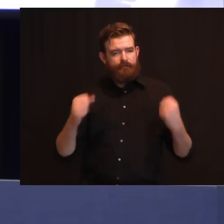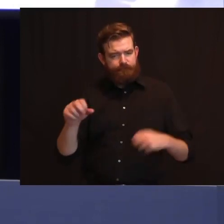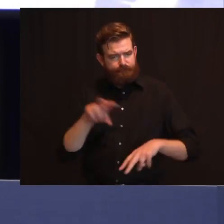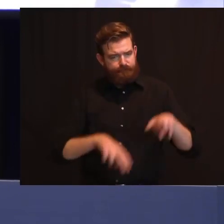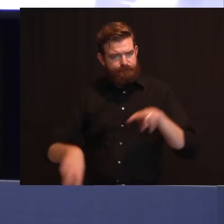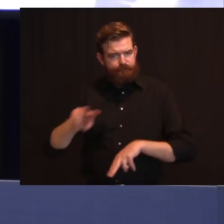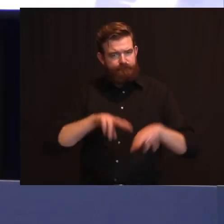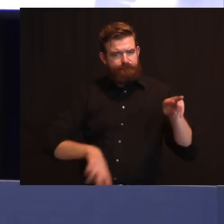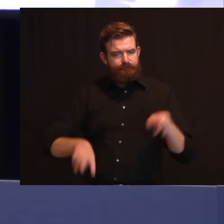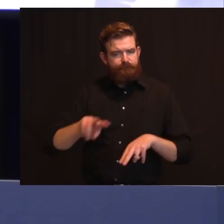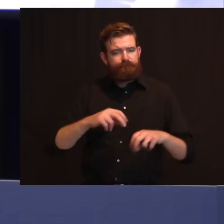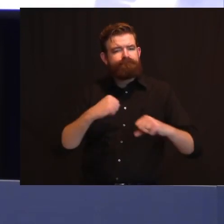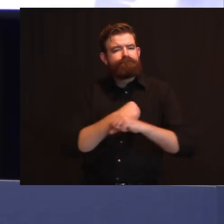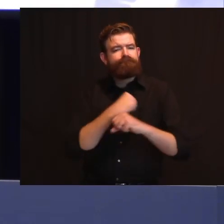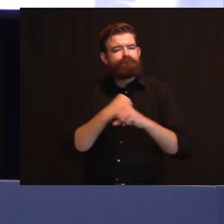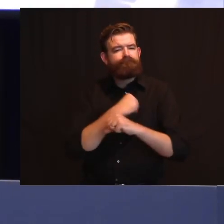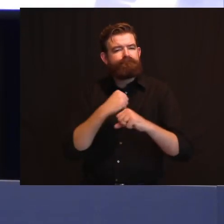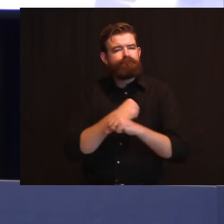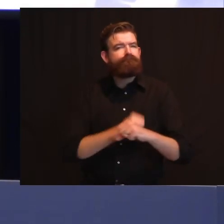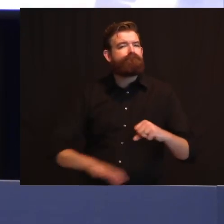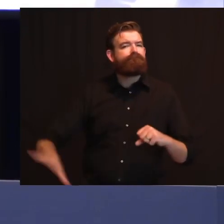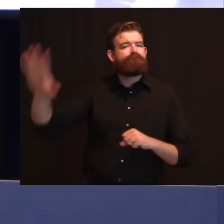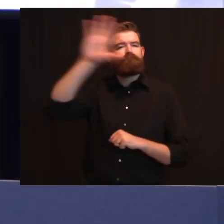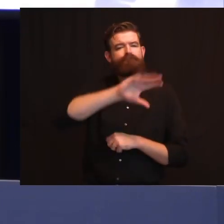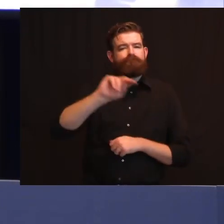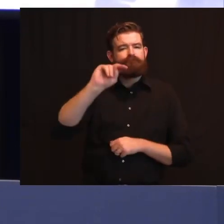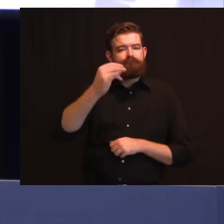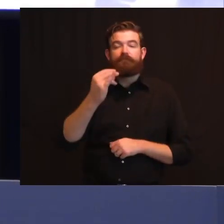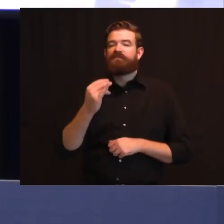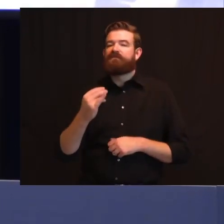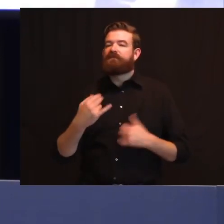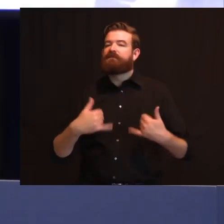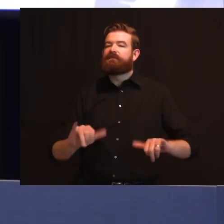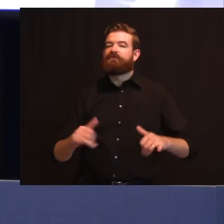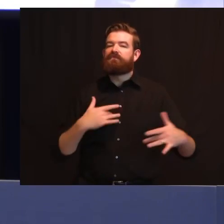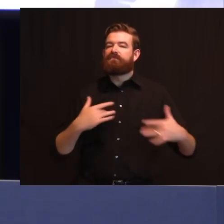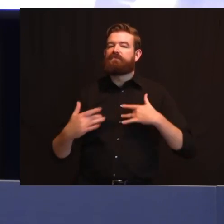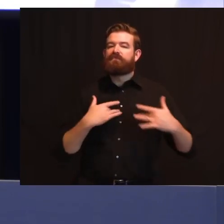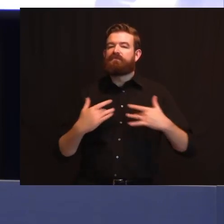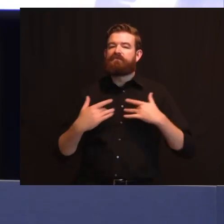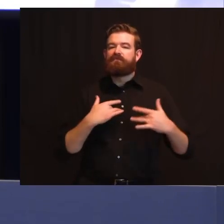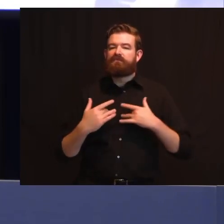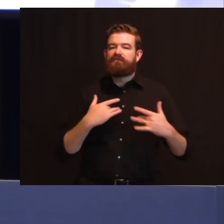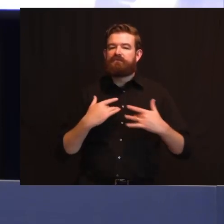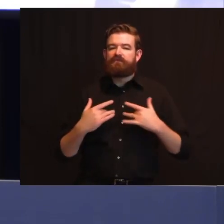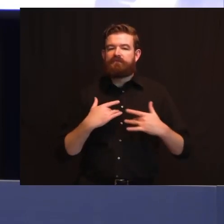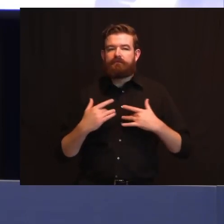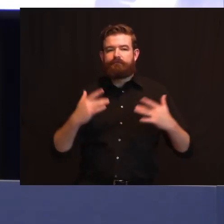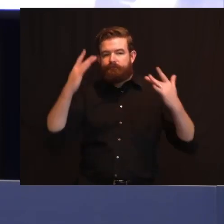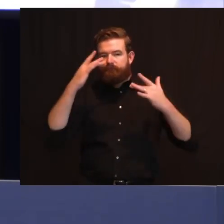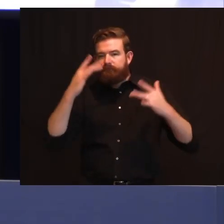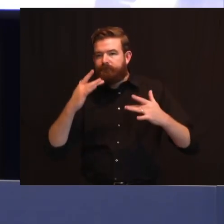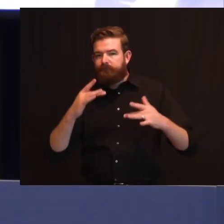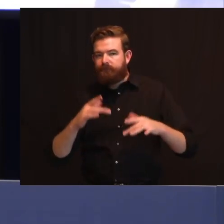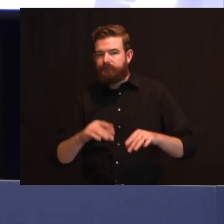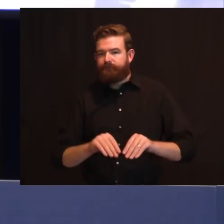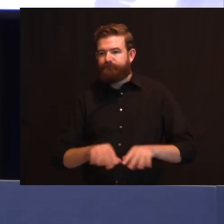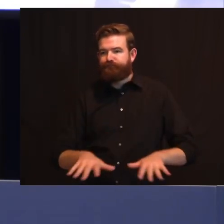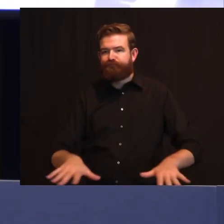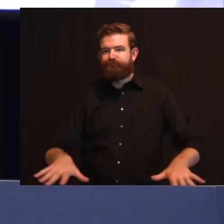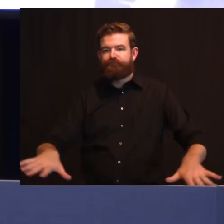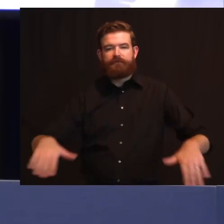state, and we continue to be concerned about transmission of the virus among young individuals. We are seeing